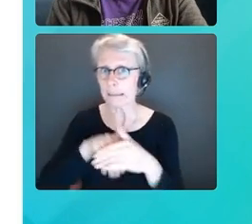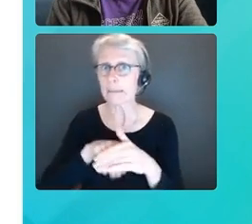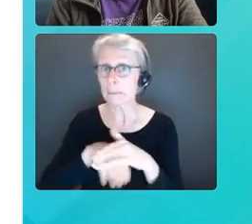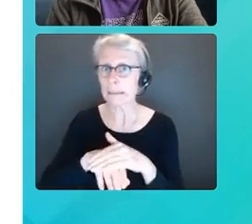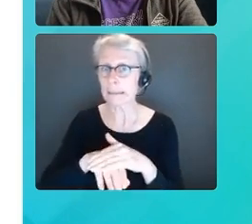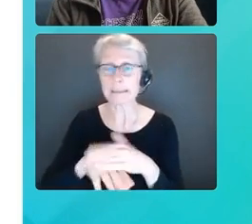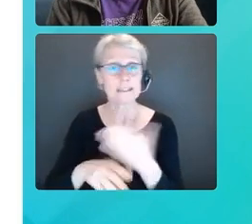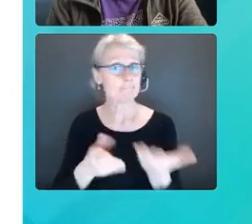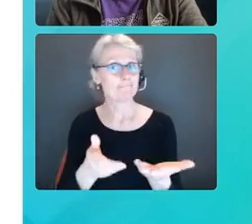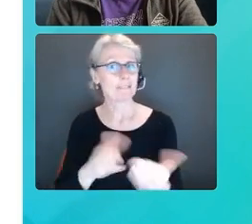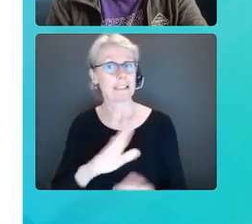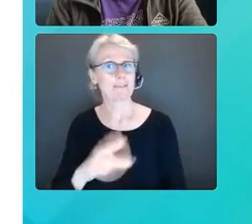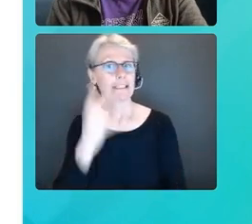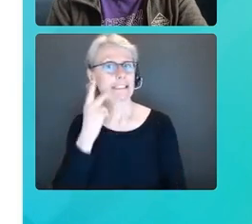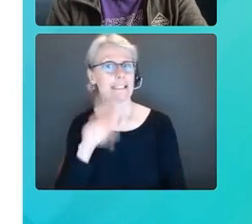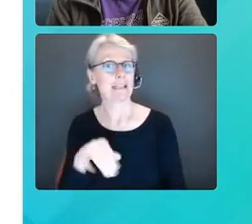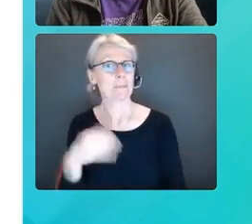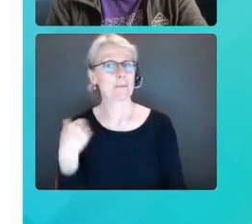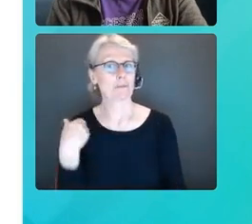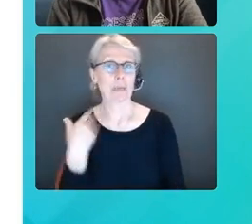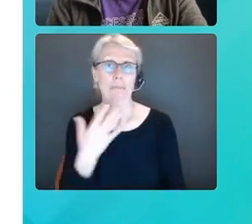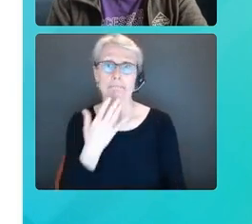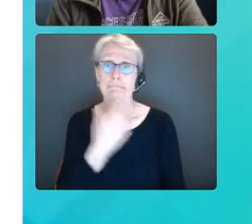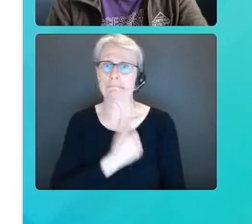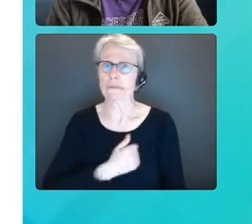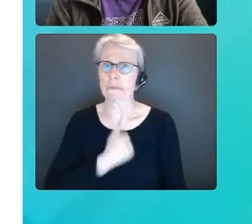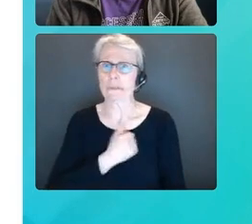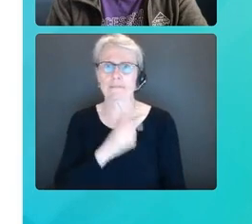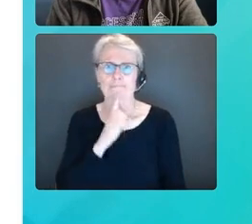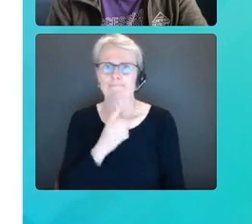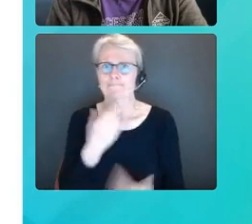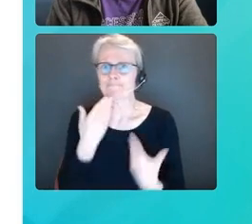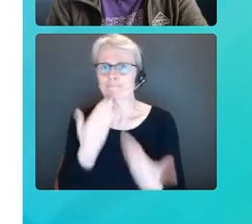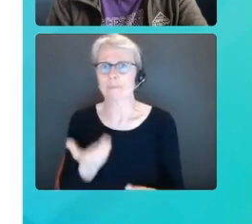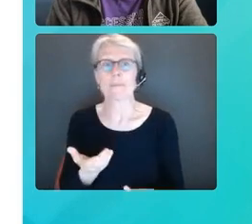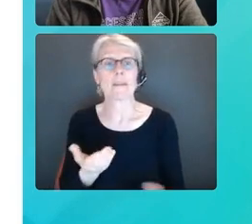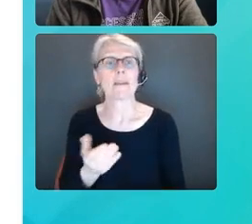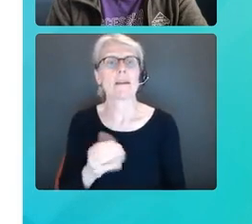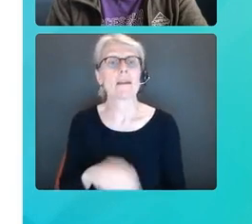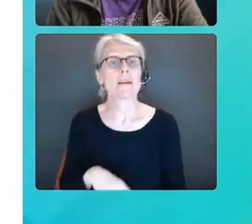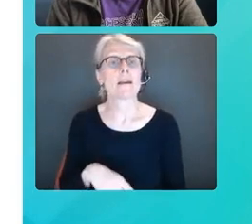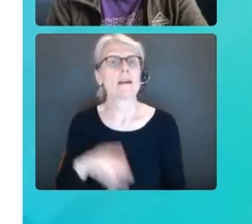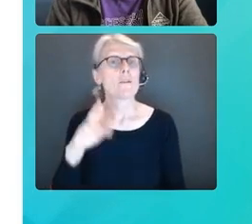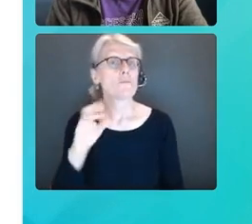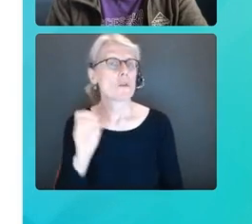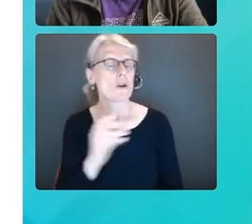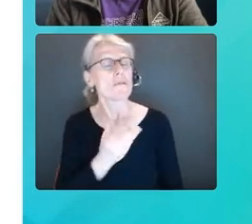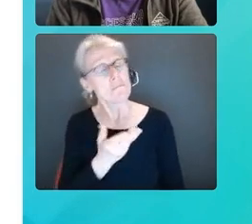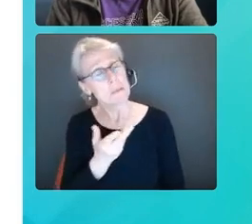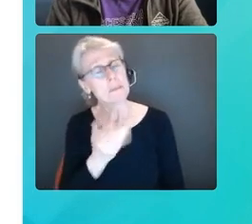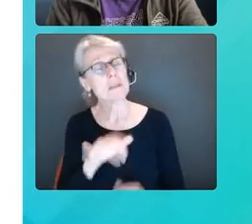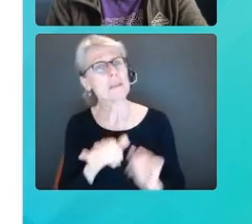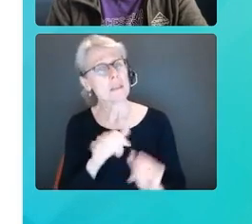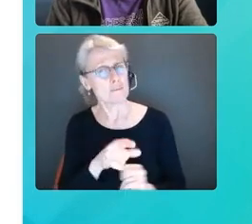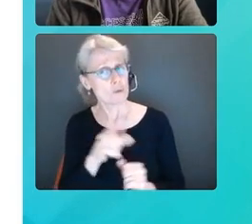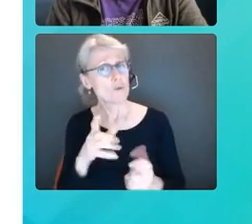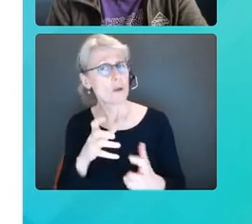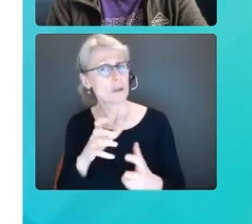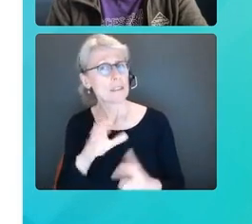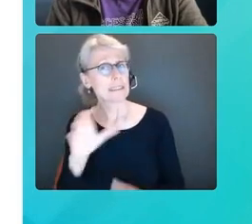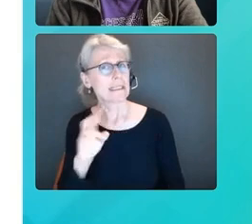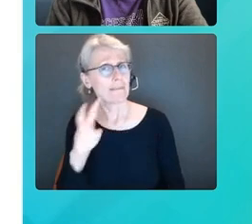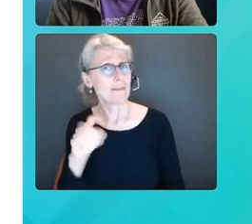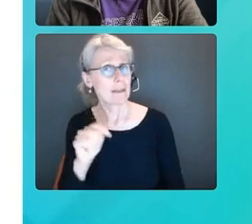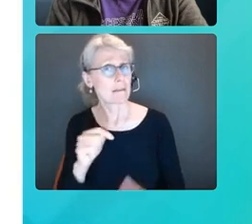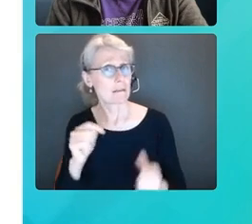I never came across anything like this. I have to apologize. I just don't know. Yeah, and one thing that you may want to consider if you are going to be a Cvent